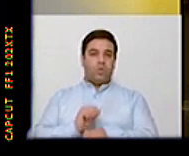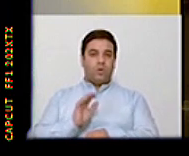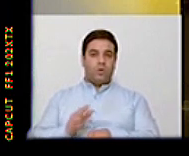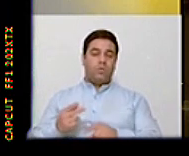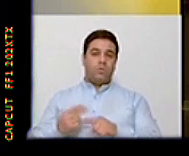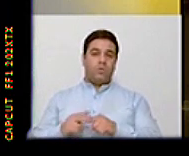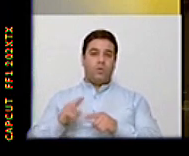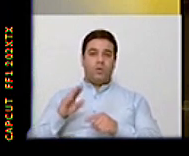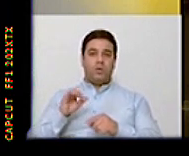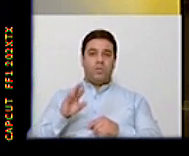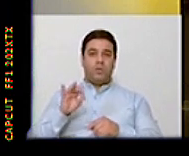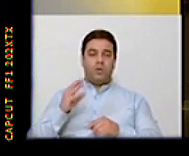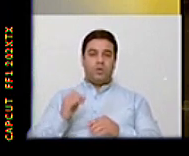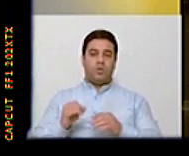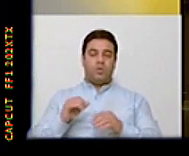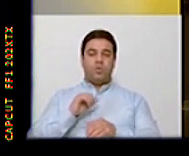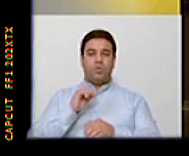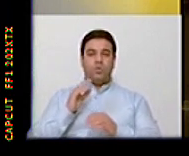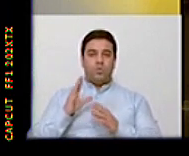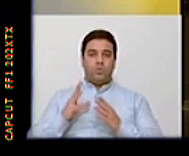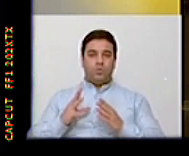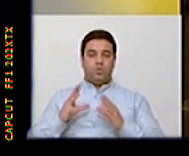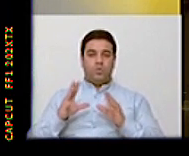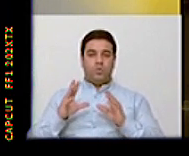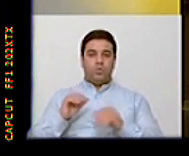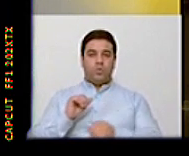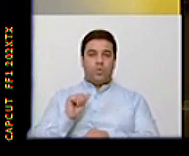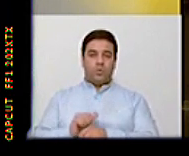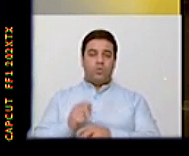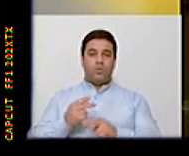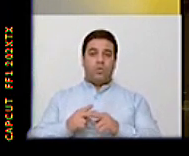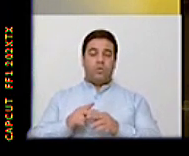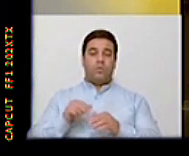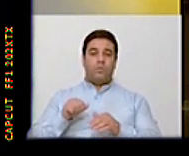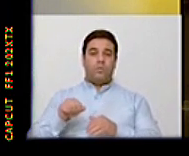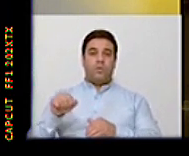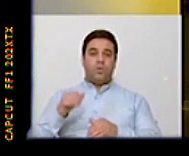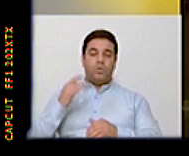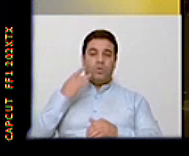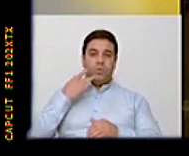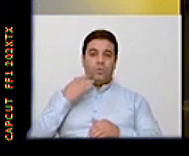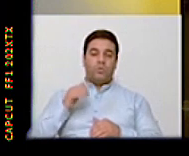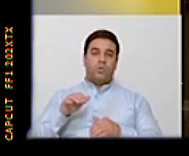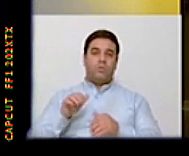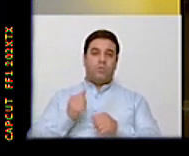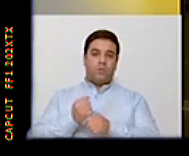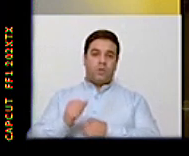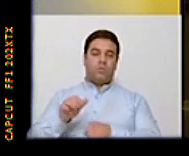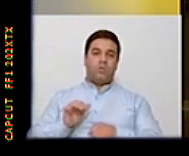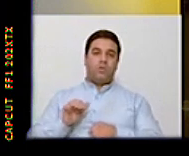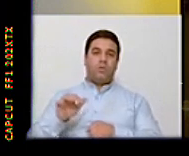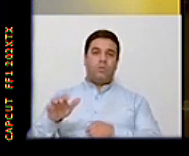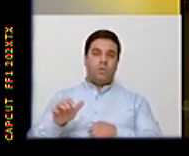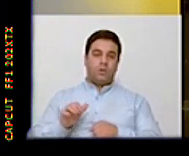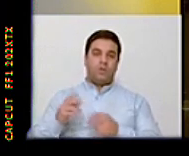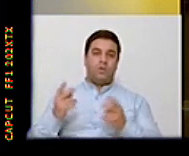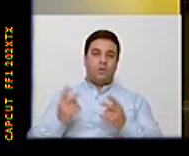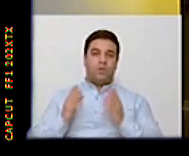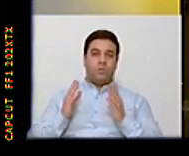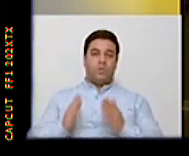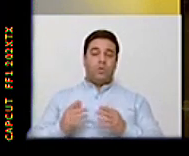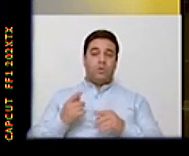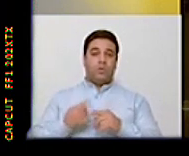uning tebranishi so'nuvchi tebranish bo'ladi. Beshikni esa doimiy ravishda majburlab tebrantirishimiz kerak